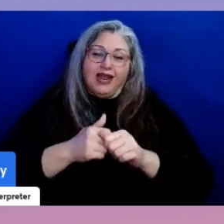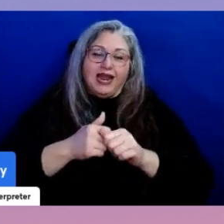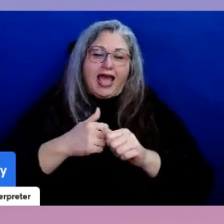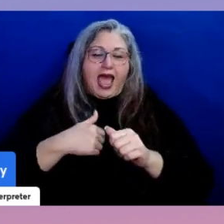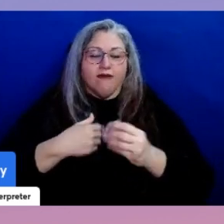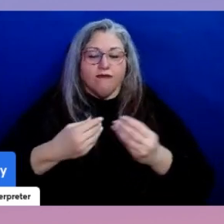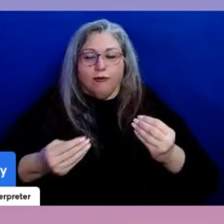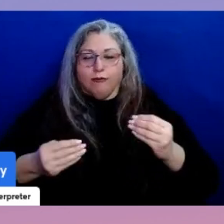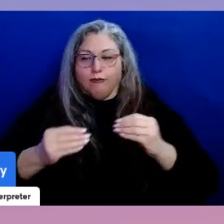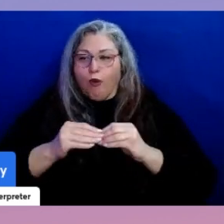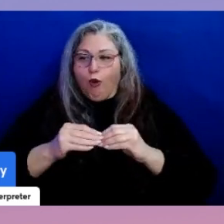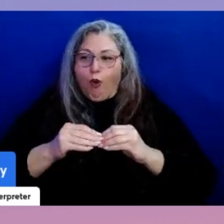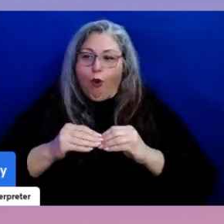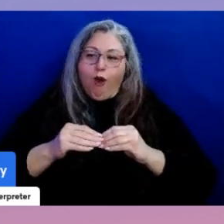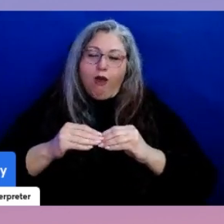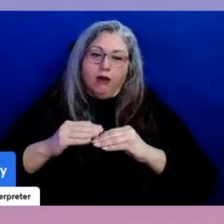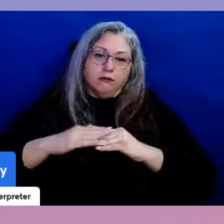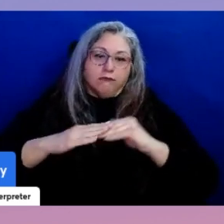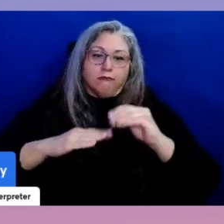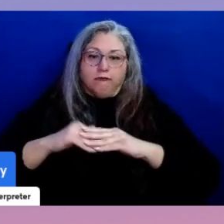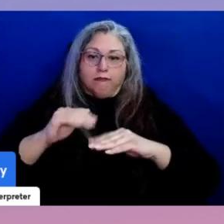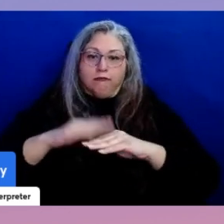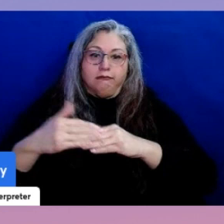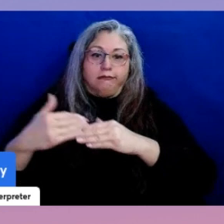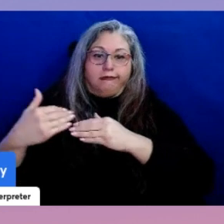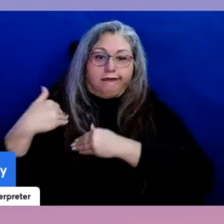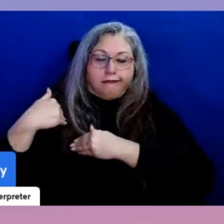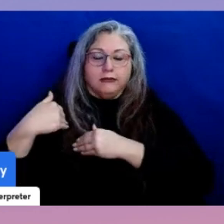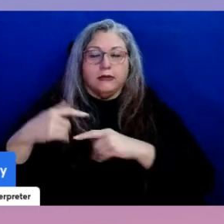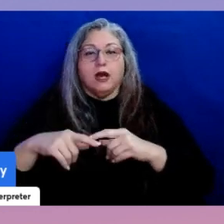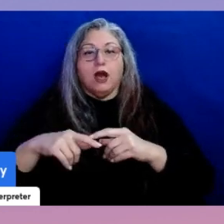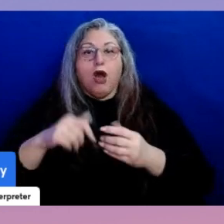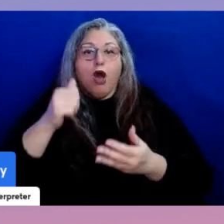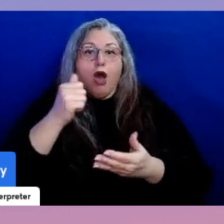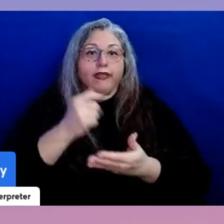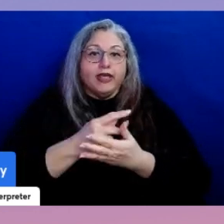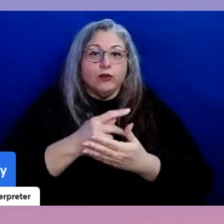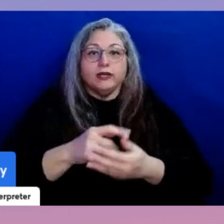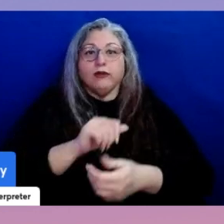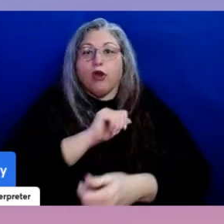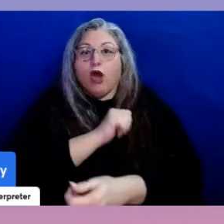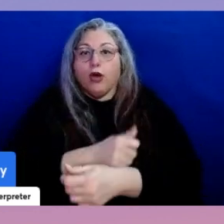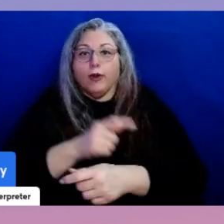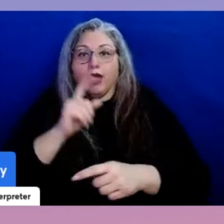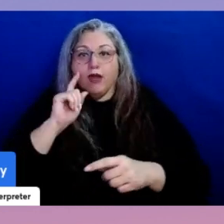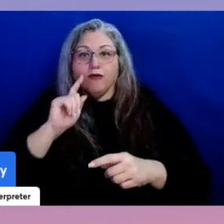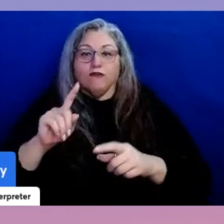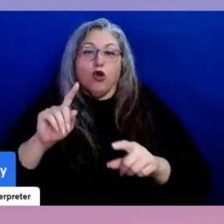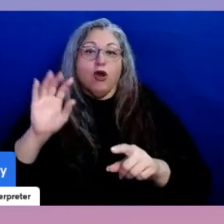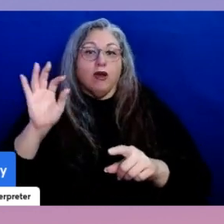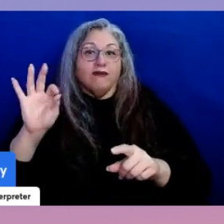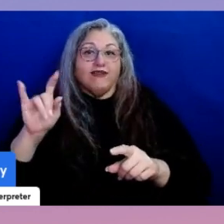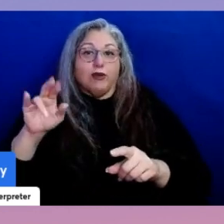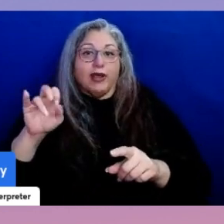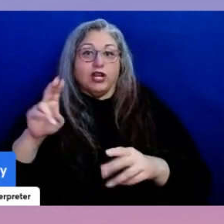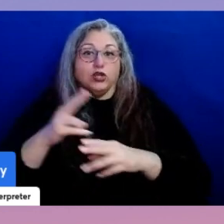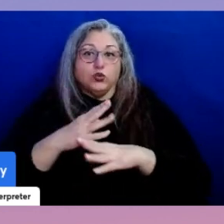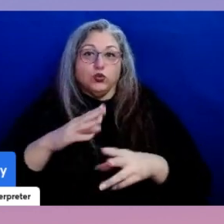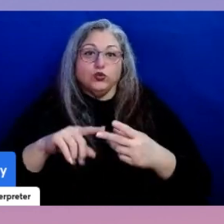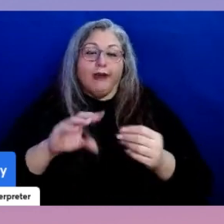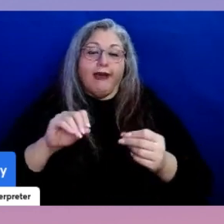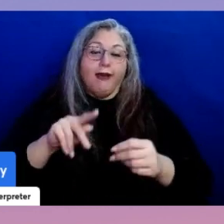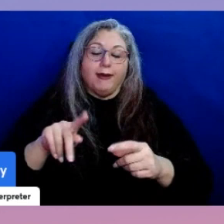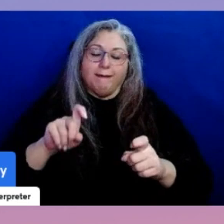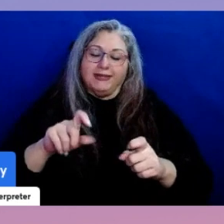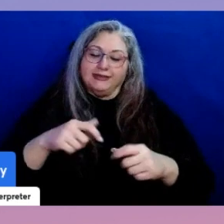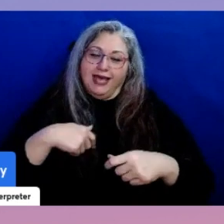management. Authentication and authorization for federated users and applications require detailed attention and often